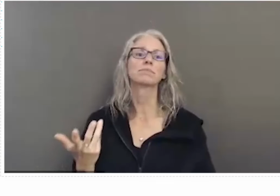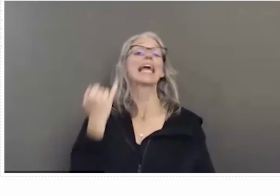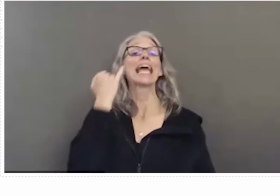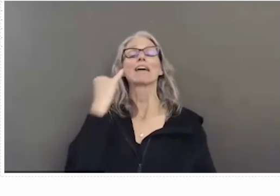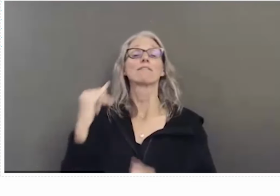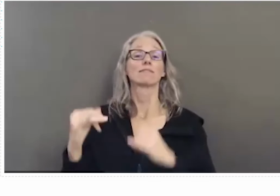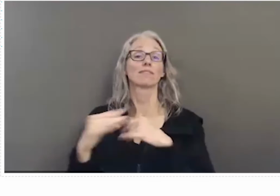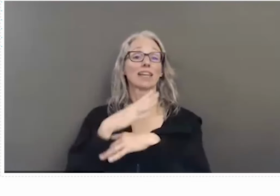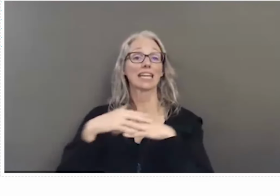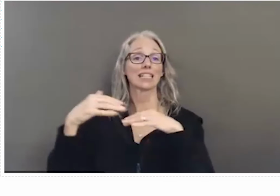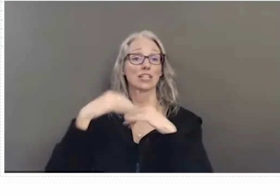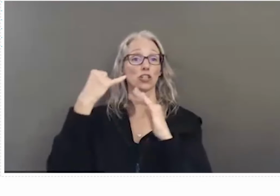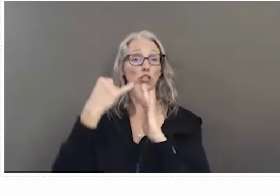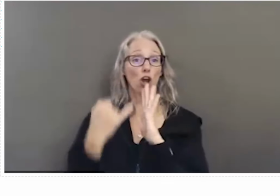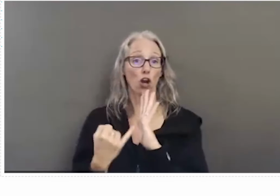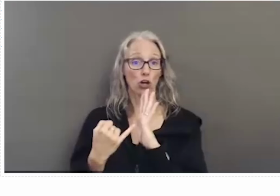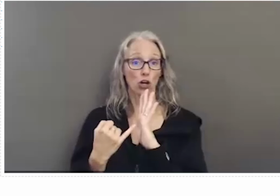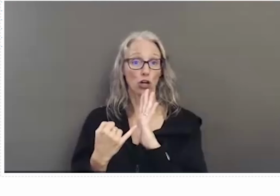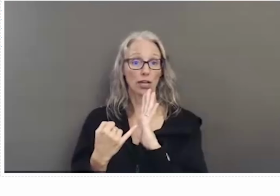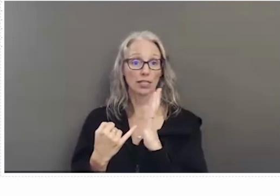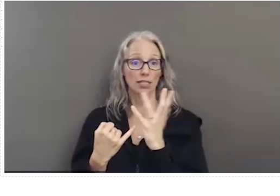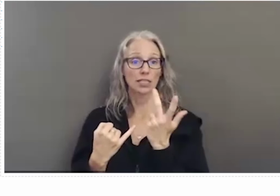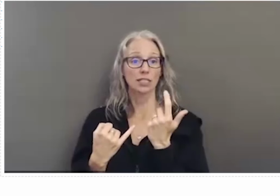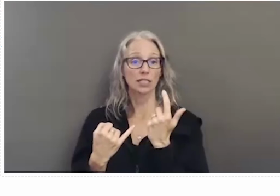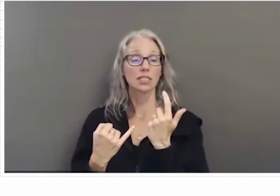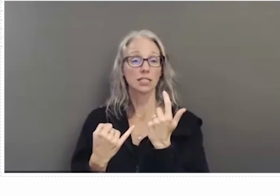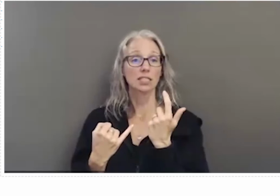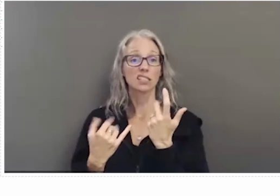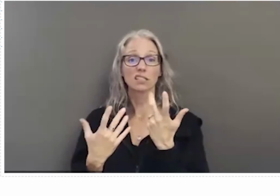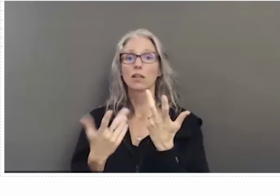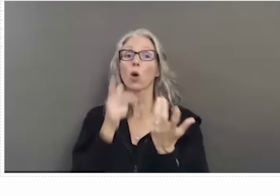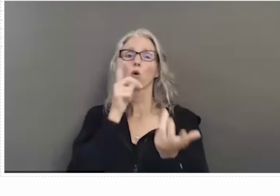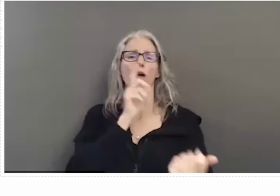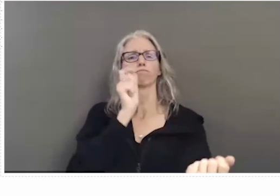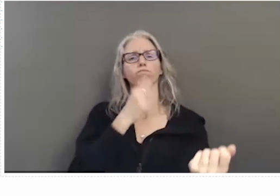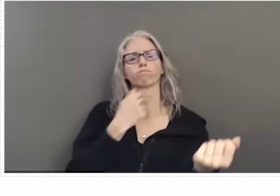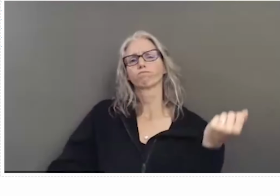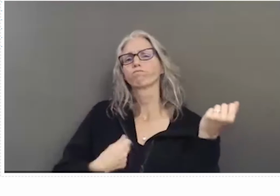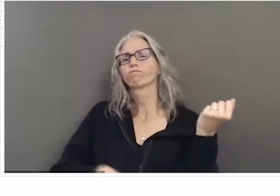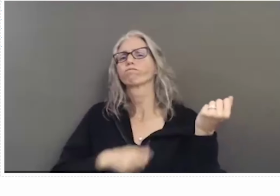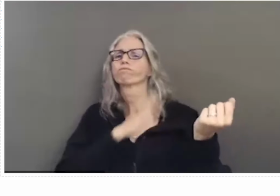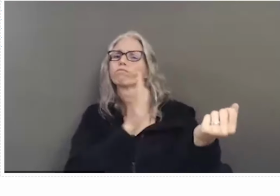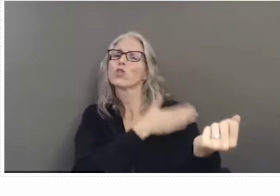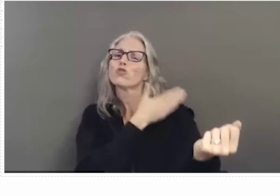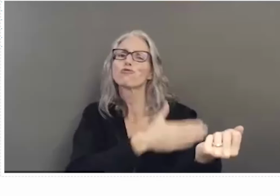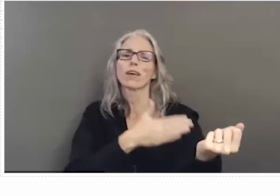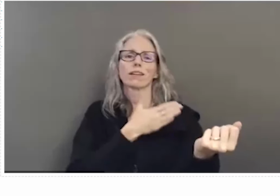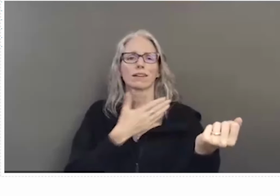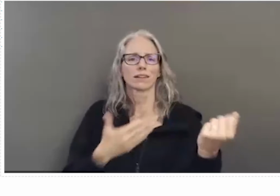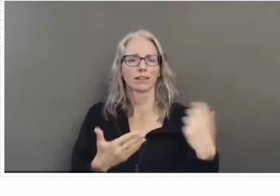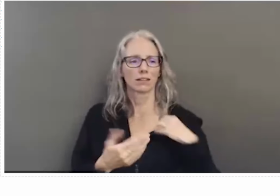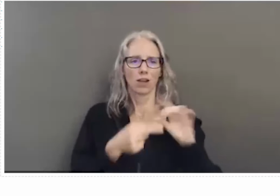have a really great partnership going with Cheekbone Beauty because that fits really well. They're very glamorous. So is she,